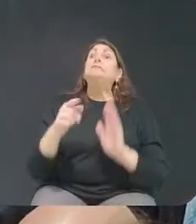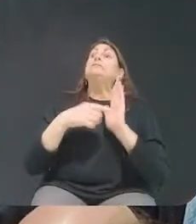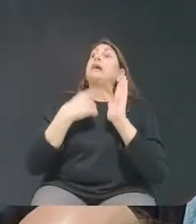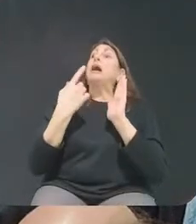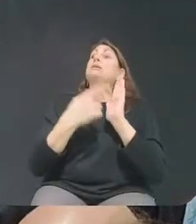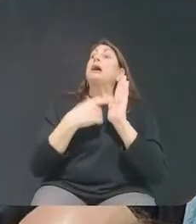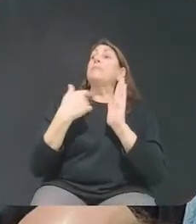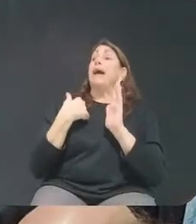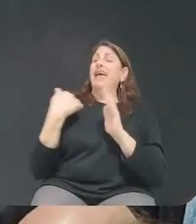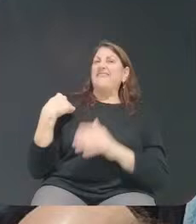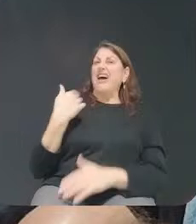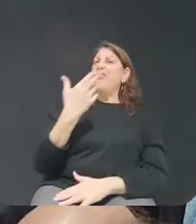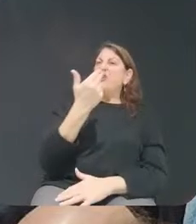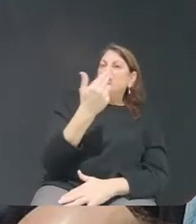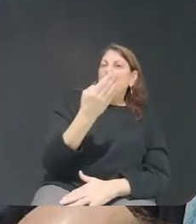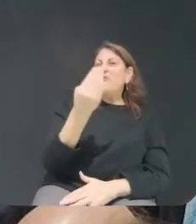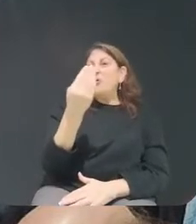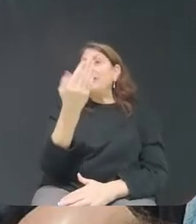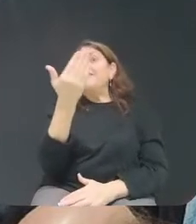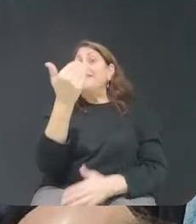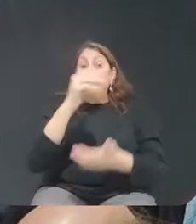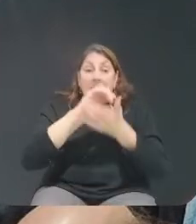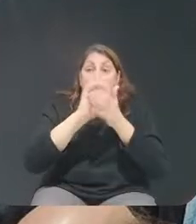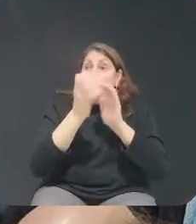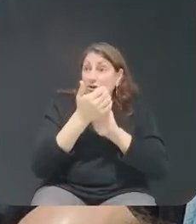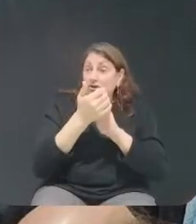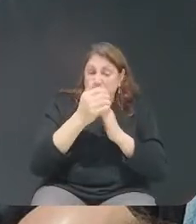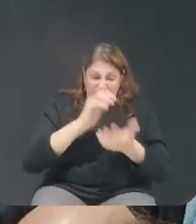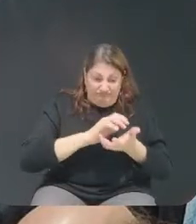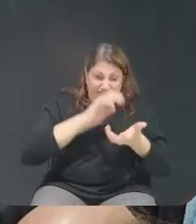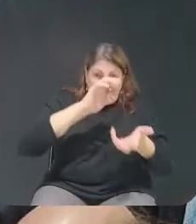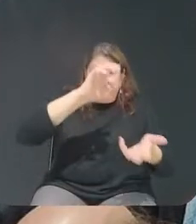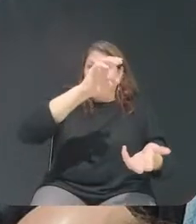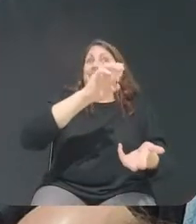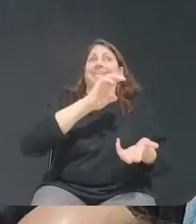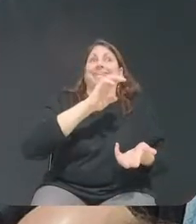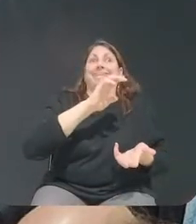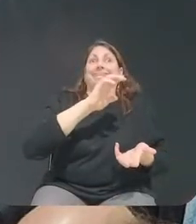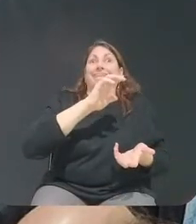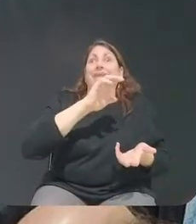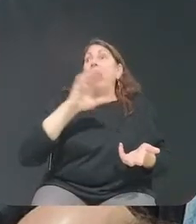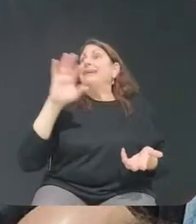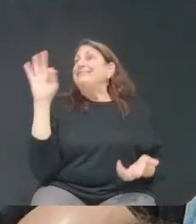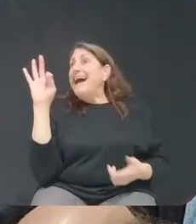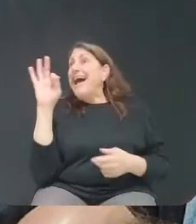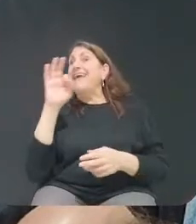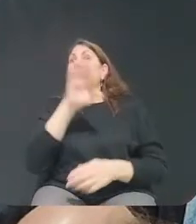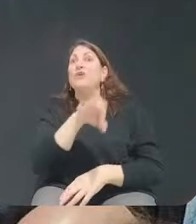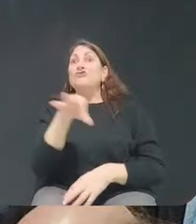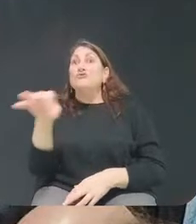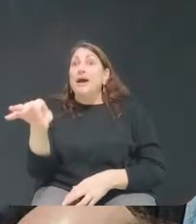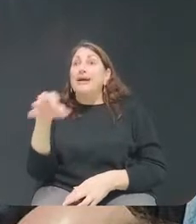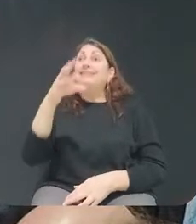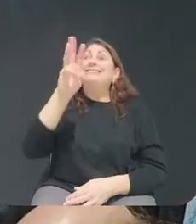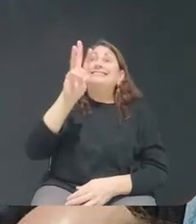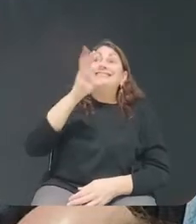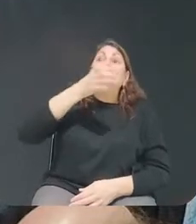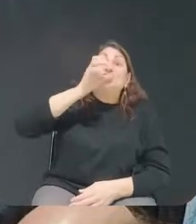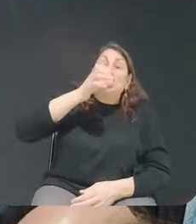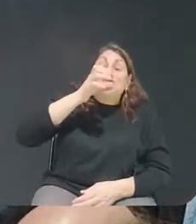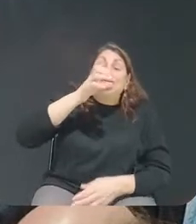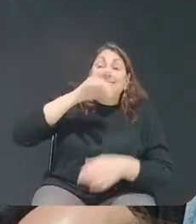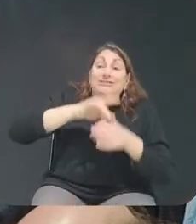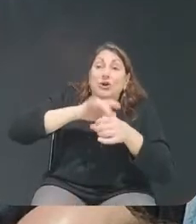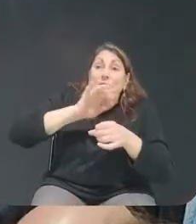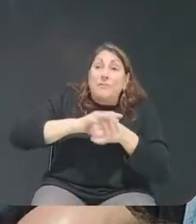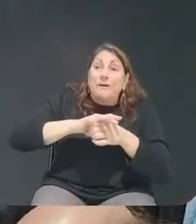had 13, 14, 15 hamburgers and 9 order fries, 6 Cokes at the end of the